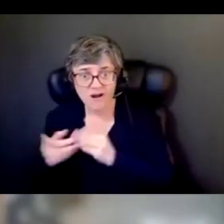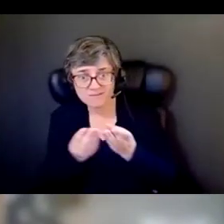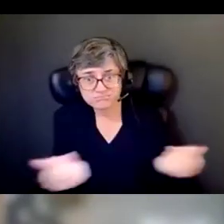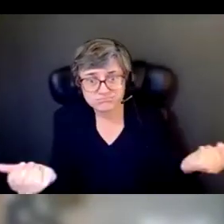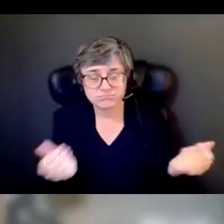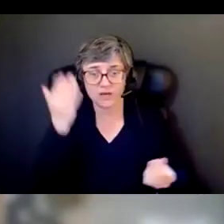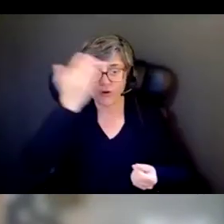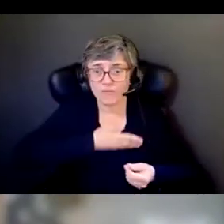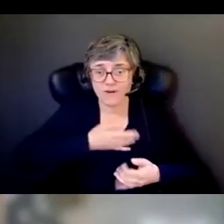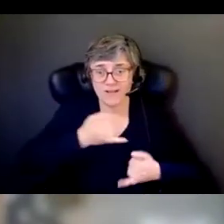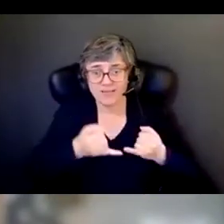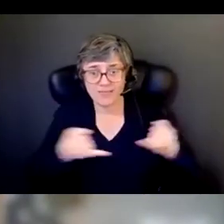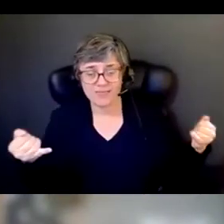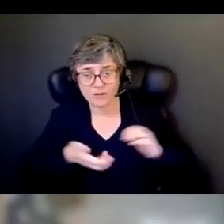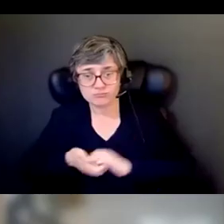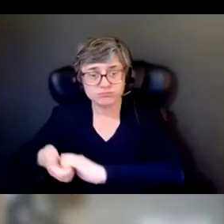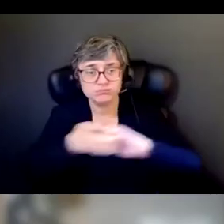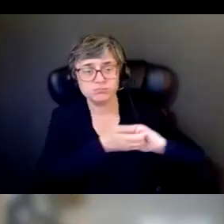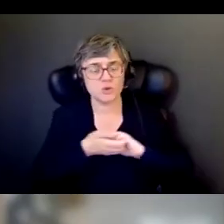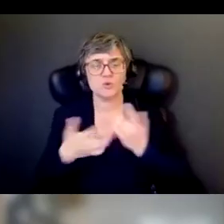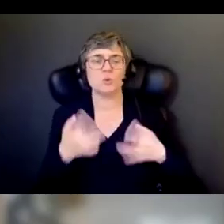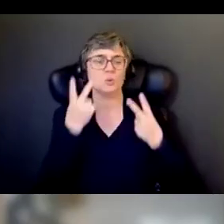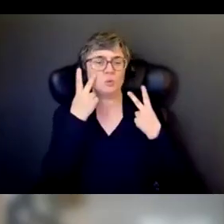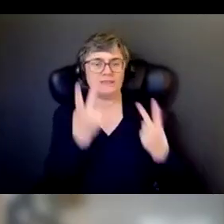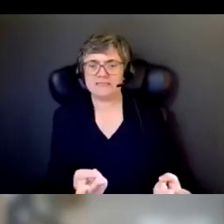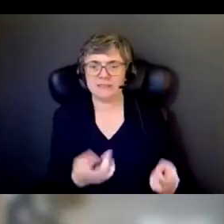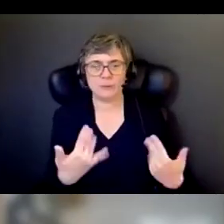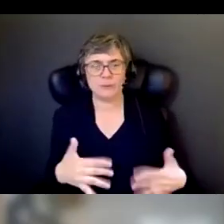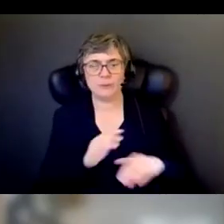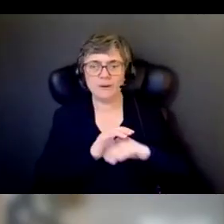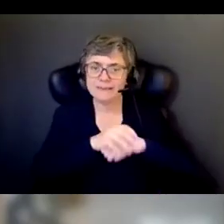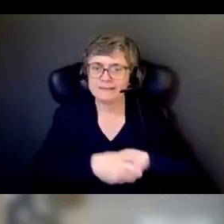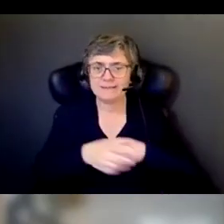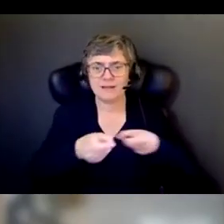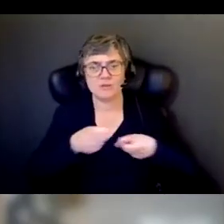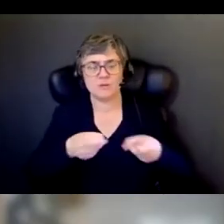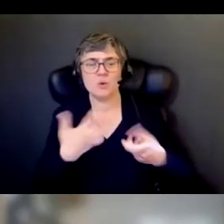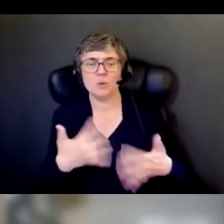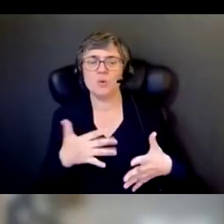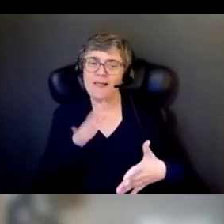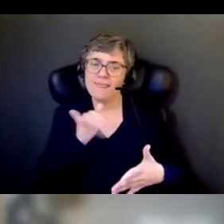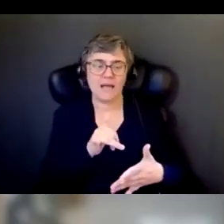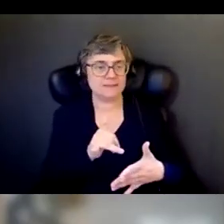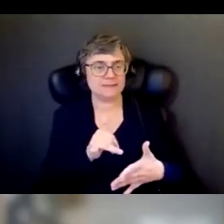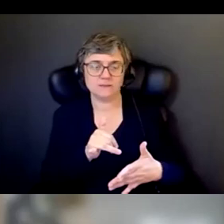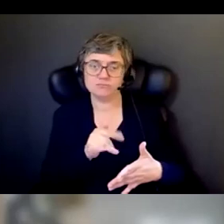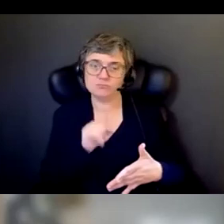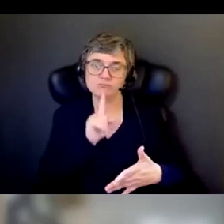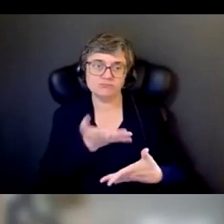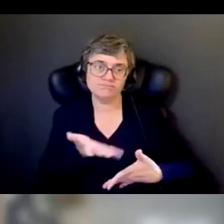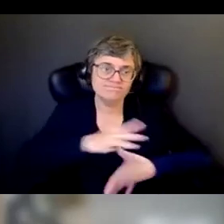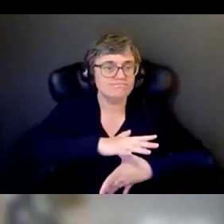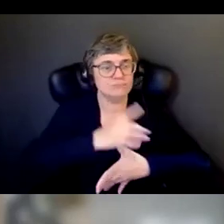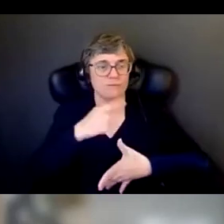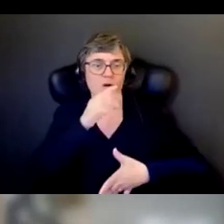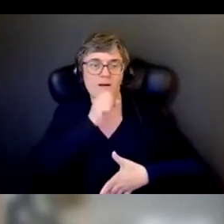control impacts not only safety, but also the dignity, the autonomy, and the quality of life for older